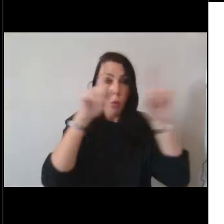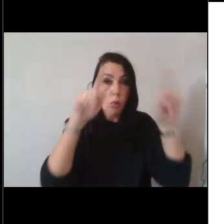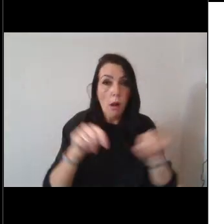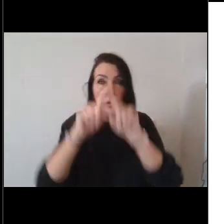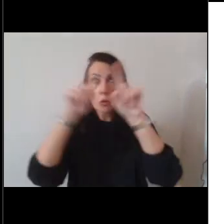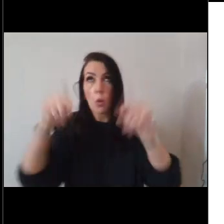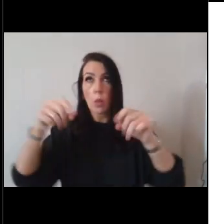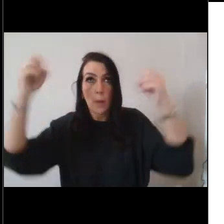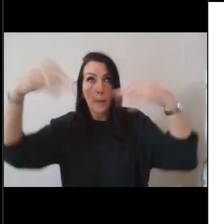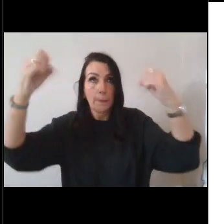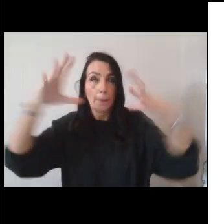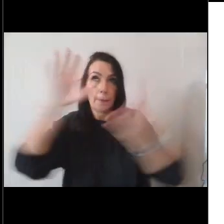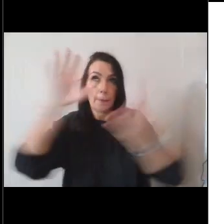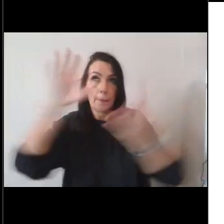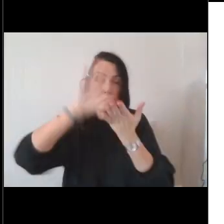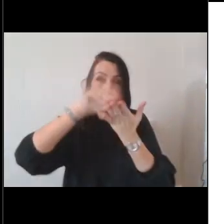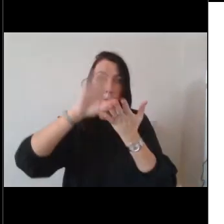electricity.